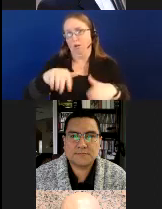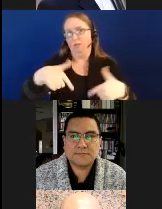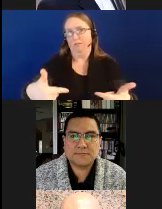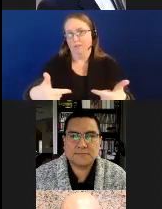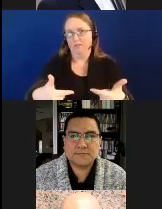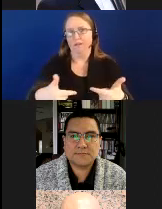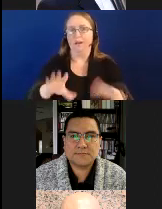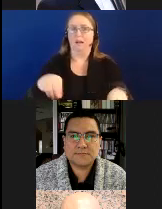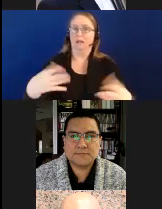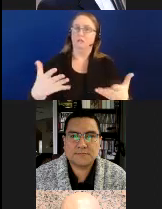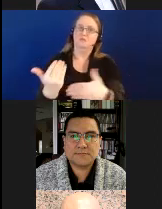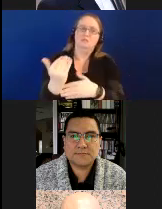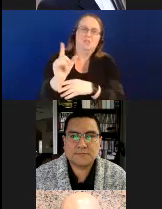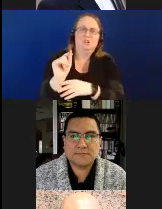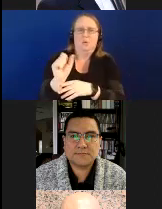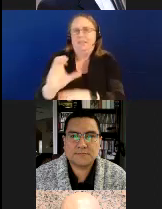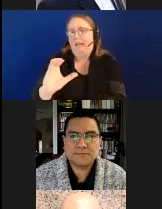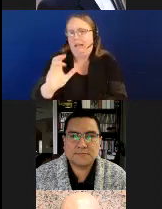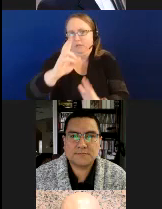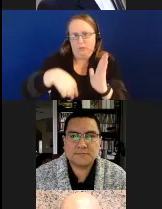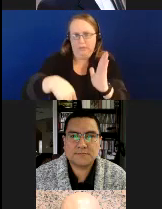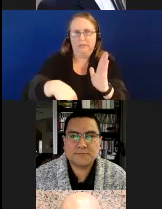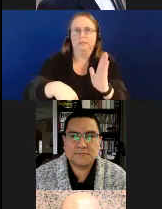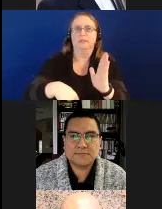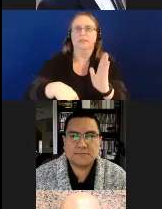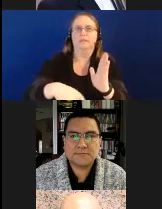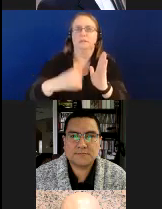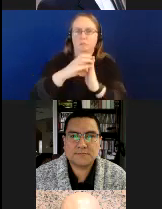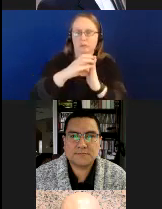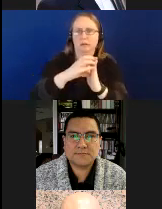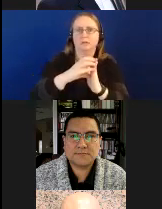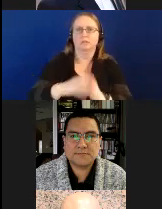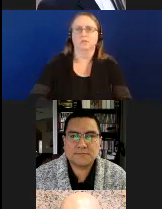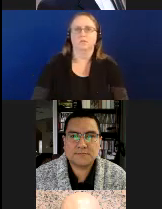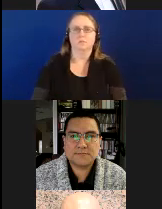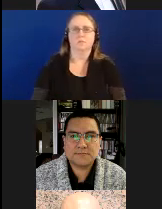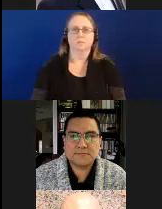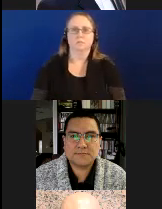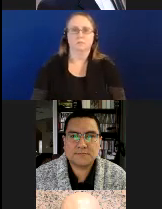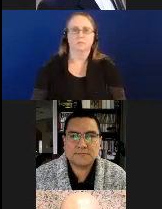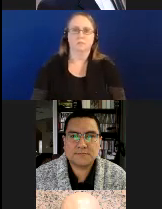I'm going to give you all maybe 15, 20 seconds to read this passage that those students were asked to read.